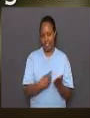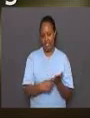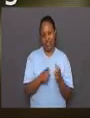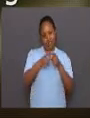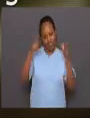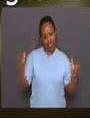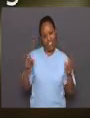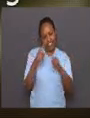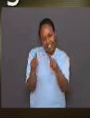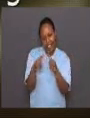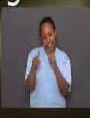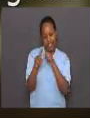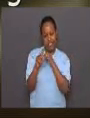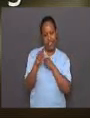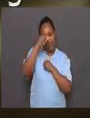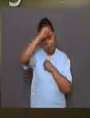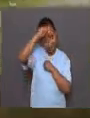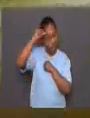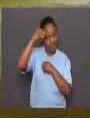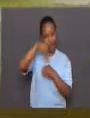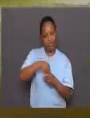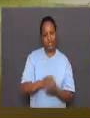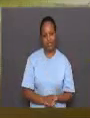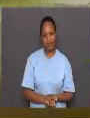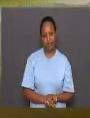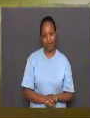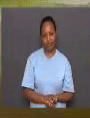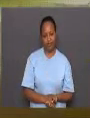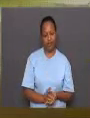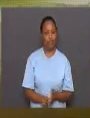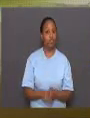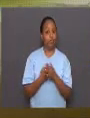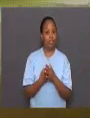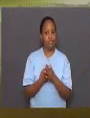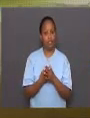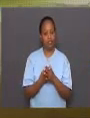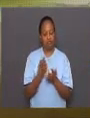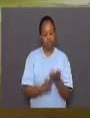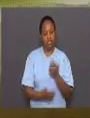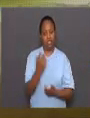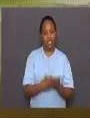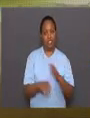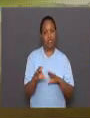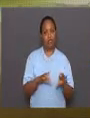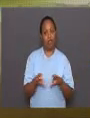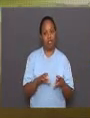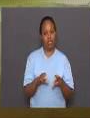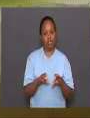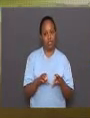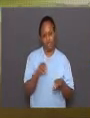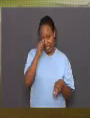huge, diverse continent. Let us begin by discussing the human